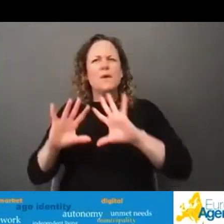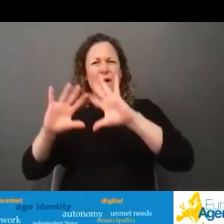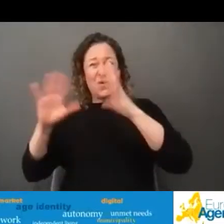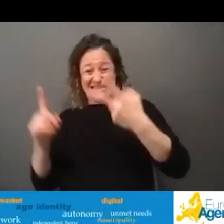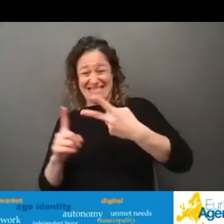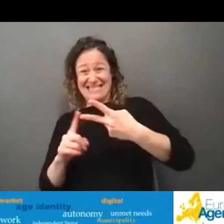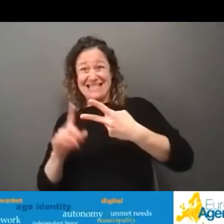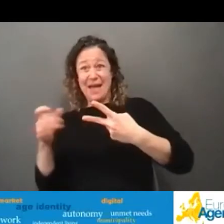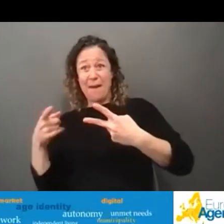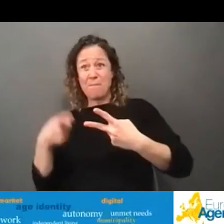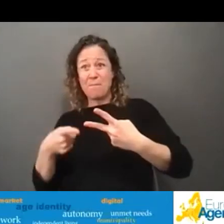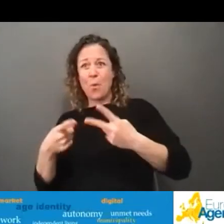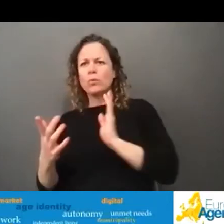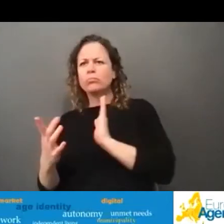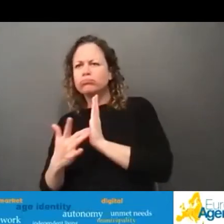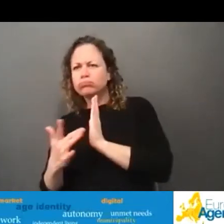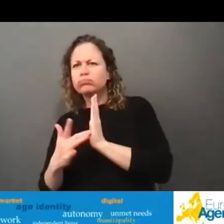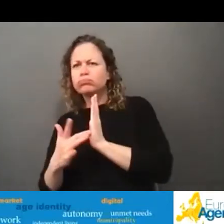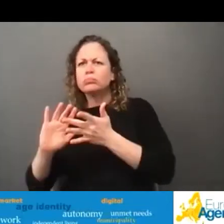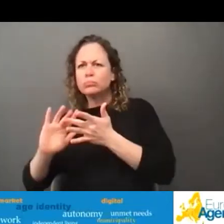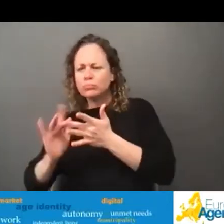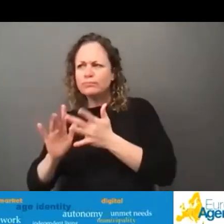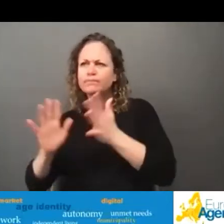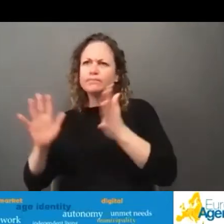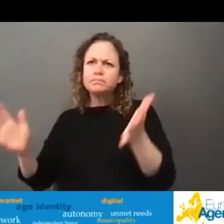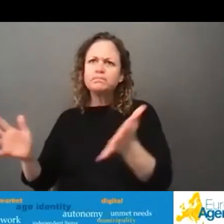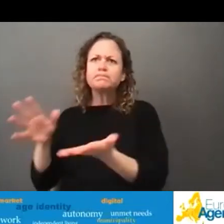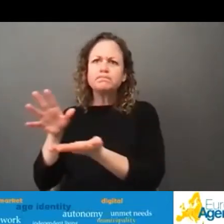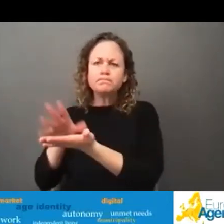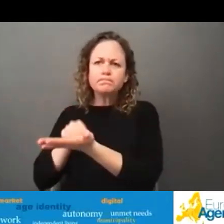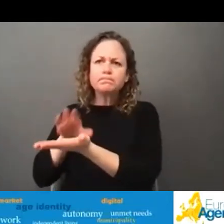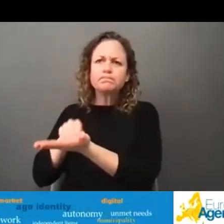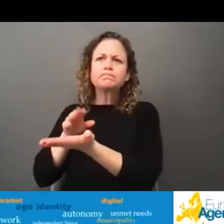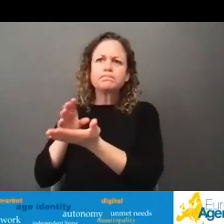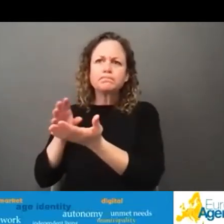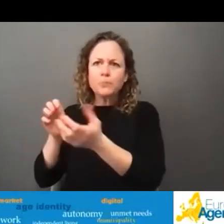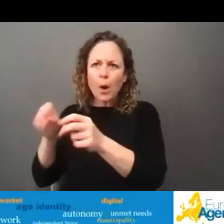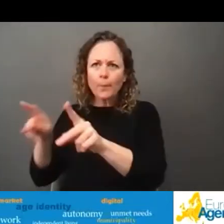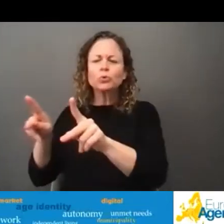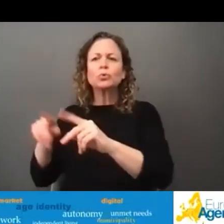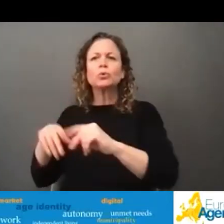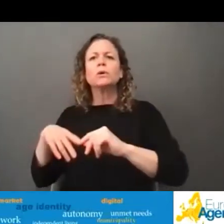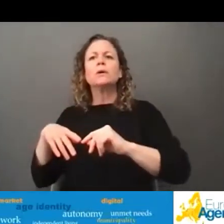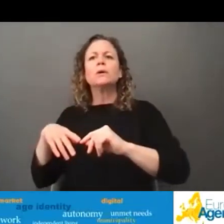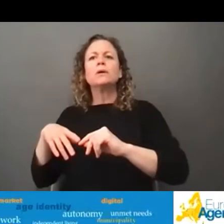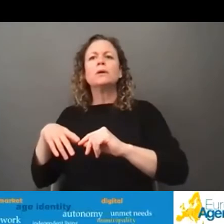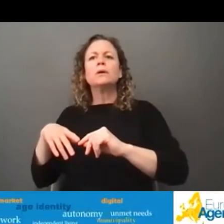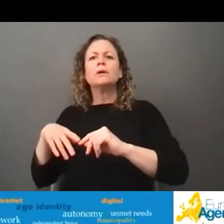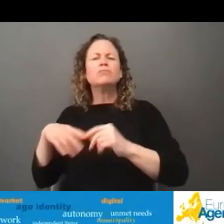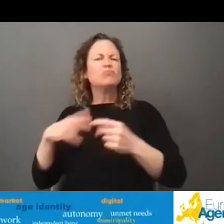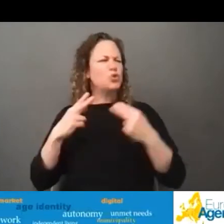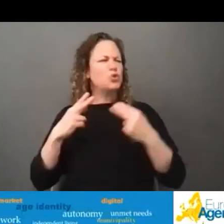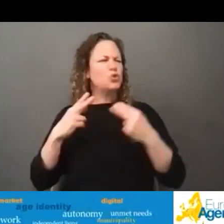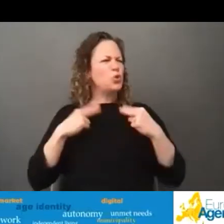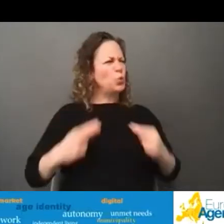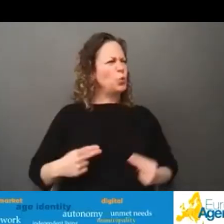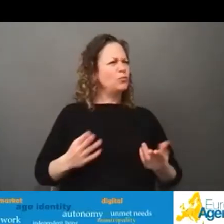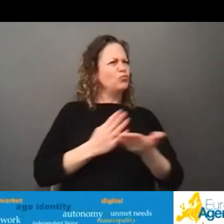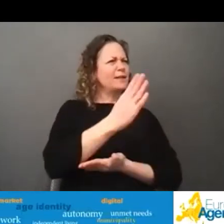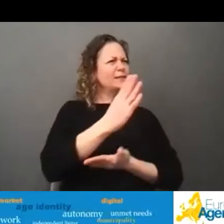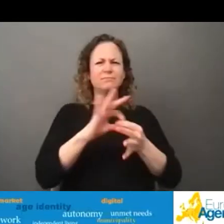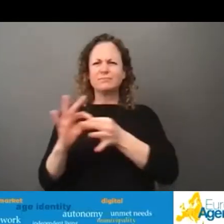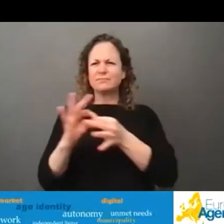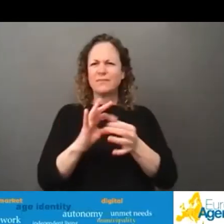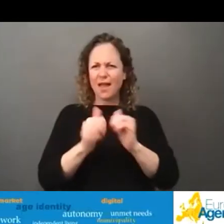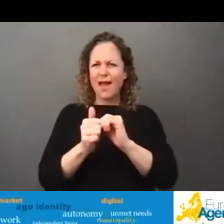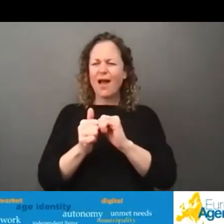this particular topic of digital literacy? Where it comes in is that while we have lots of good